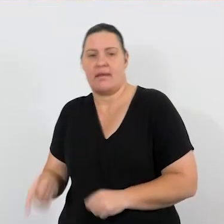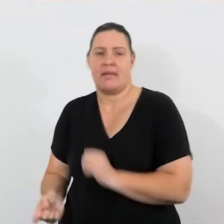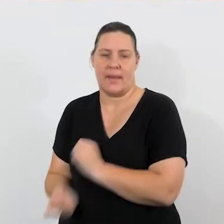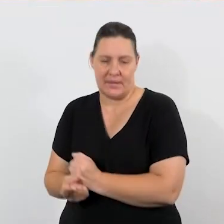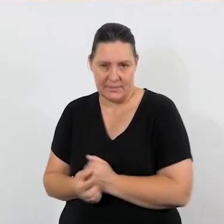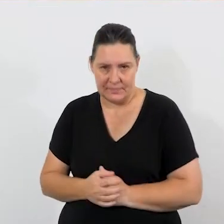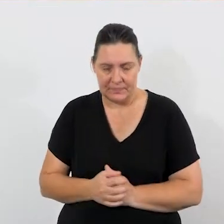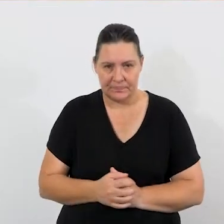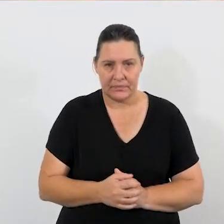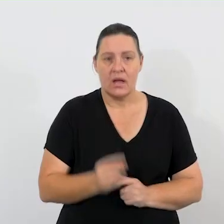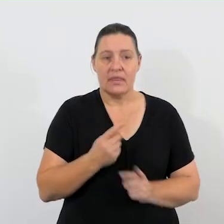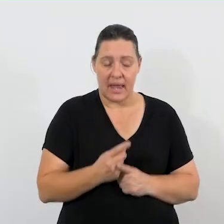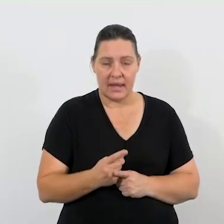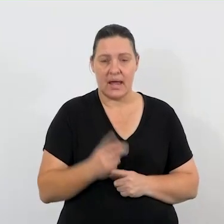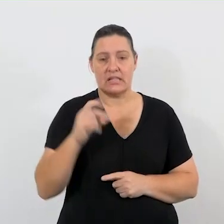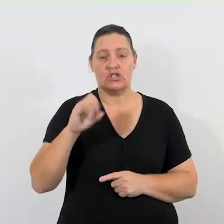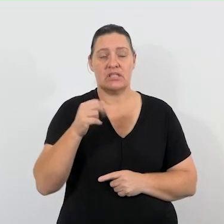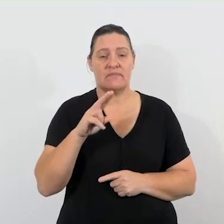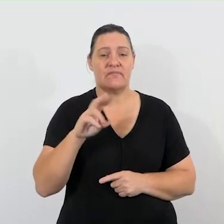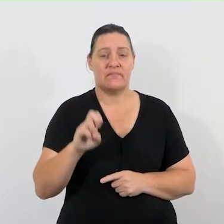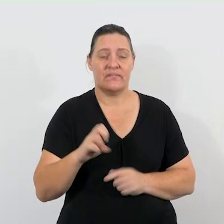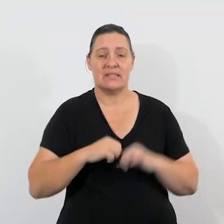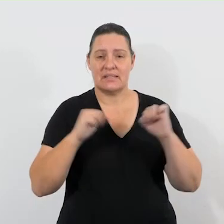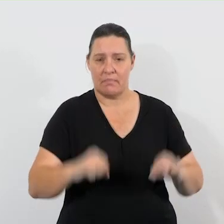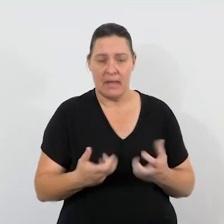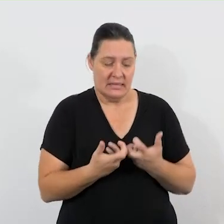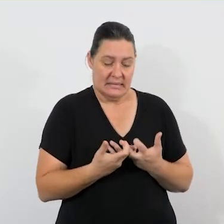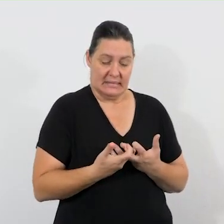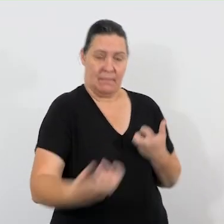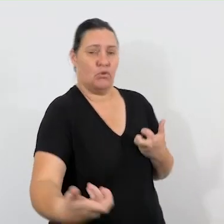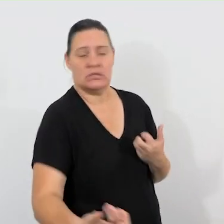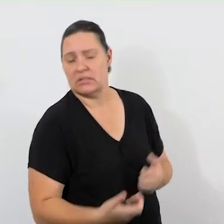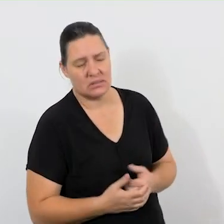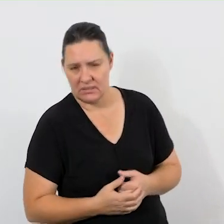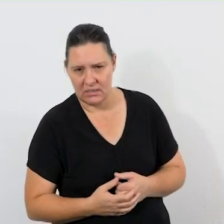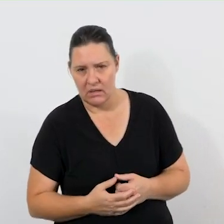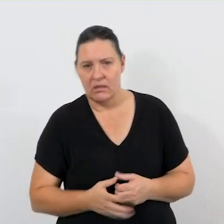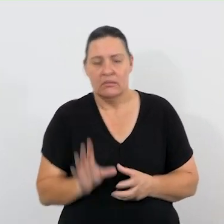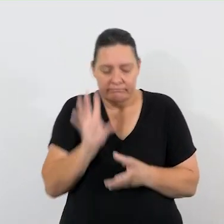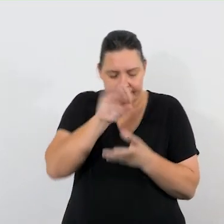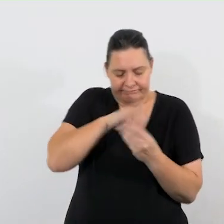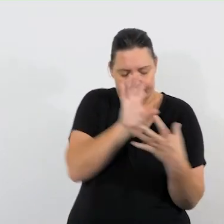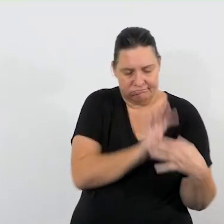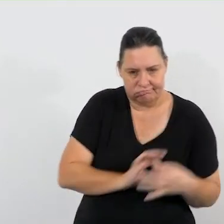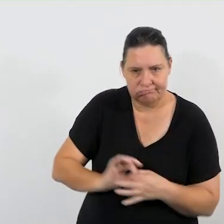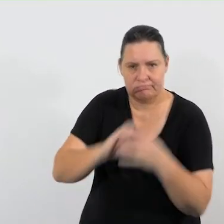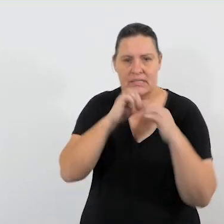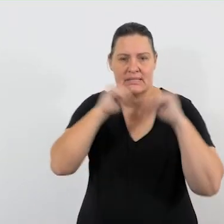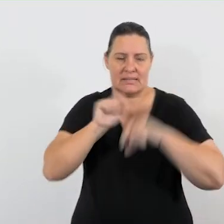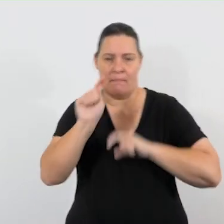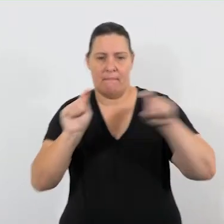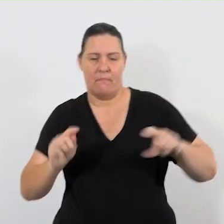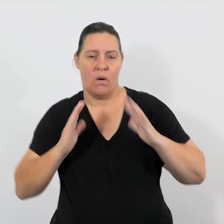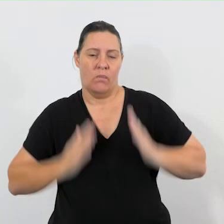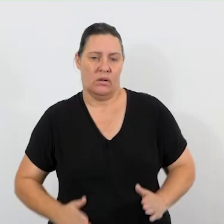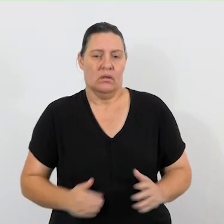And also, remember that the digestive system is not a separate entity. It is interrelated with other